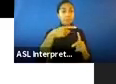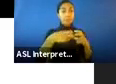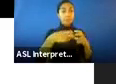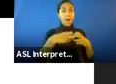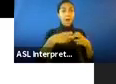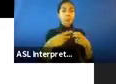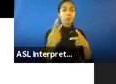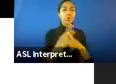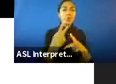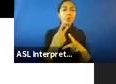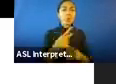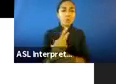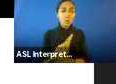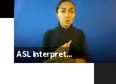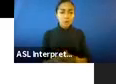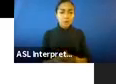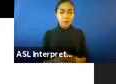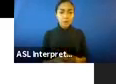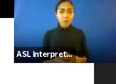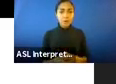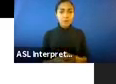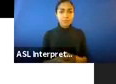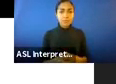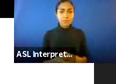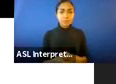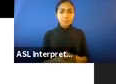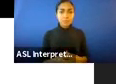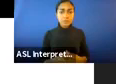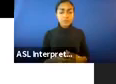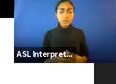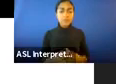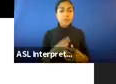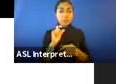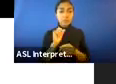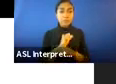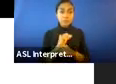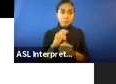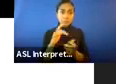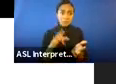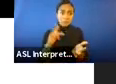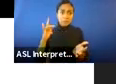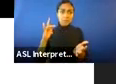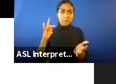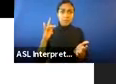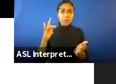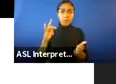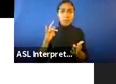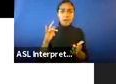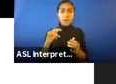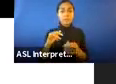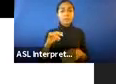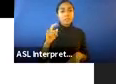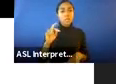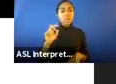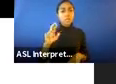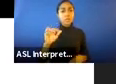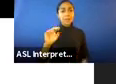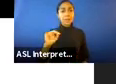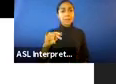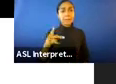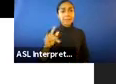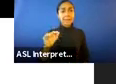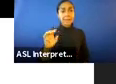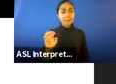that people are sheltered in place. It is the massive acceleration of the problem. Which